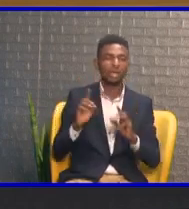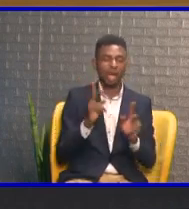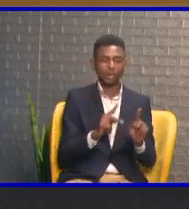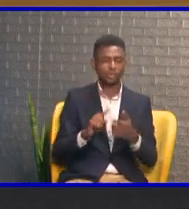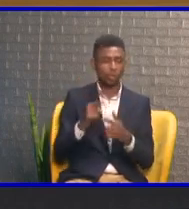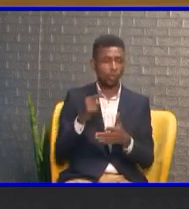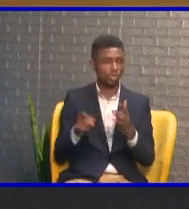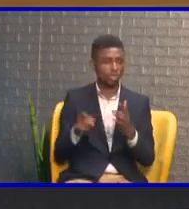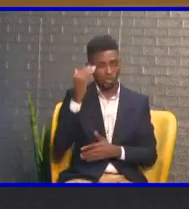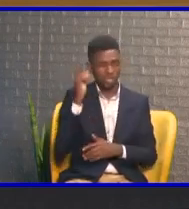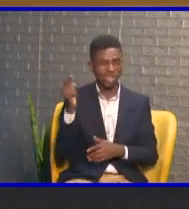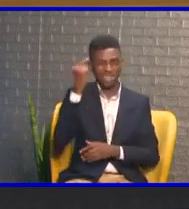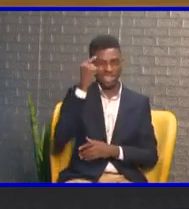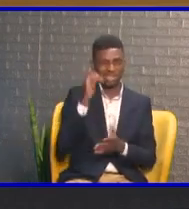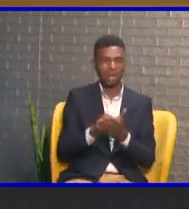sit up.